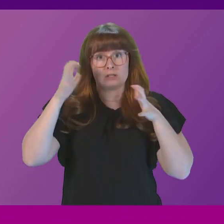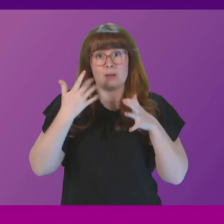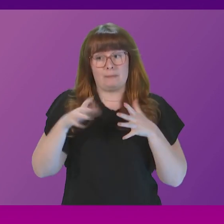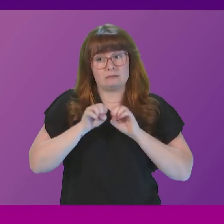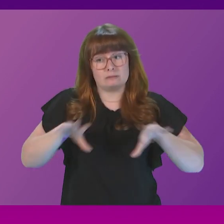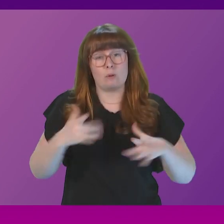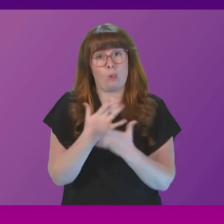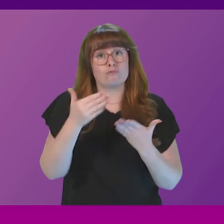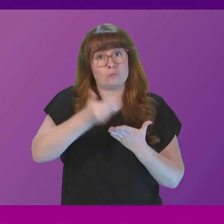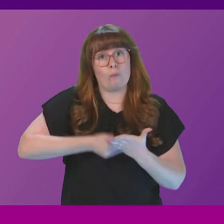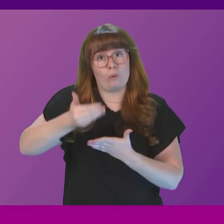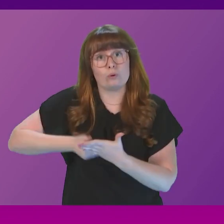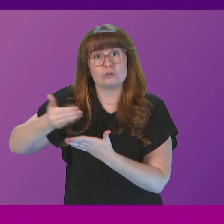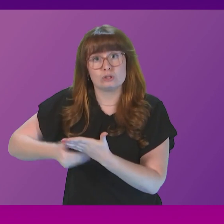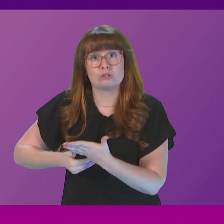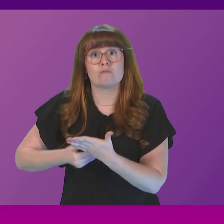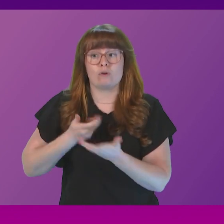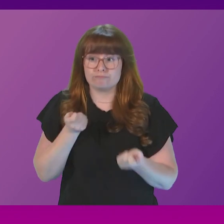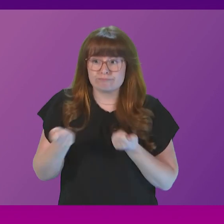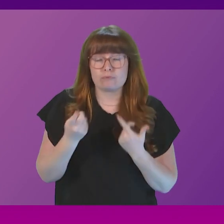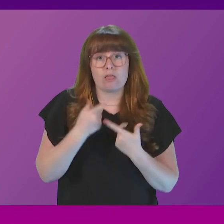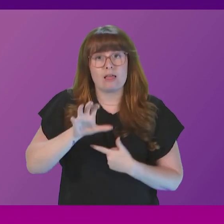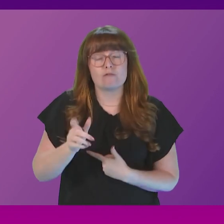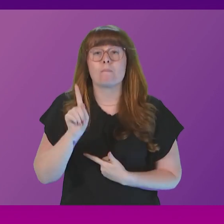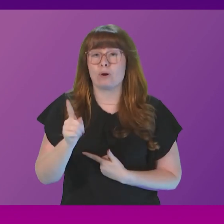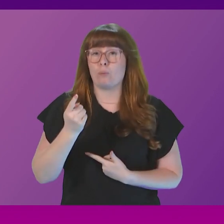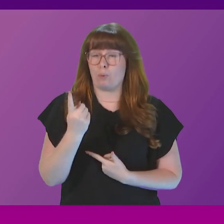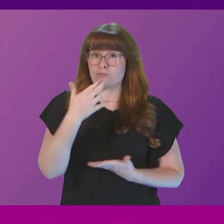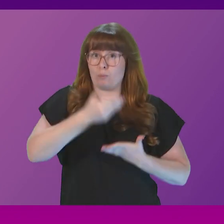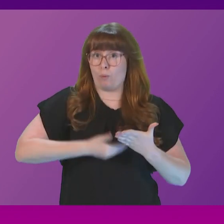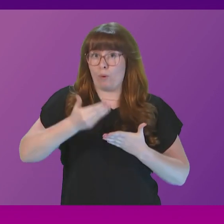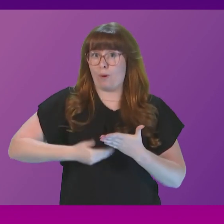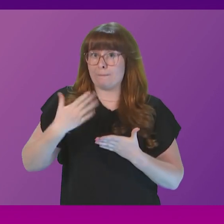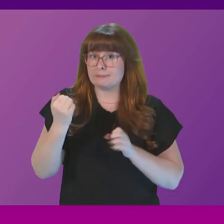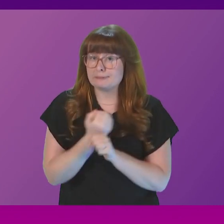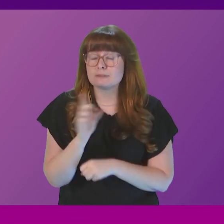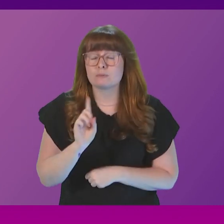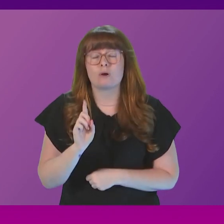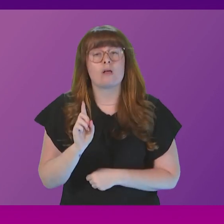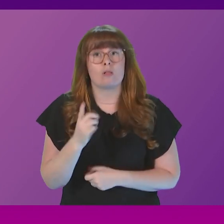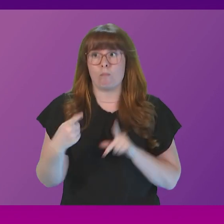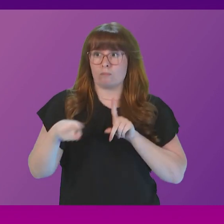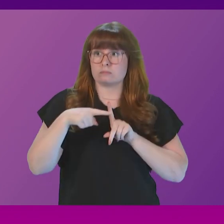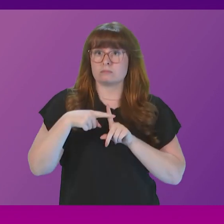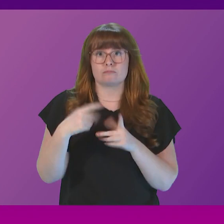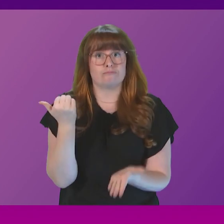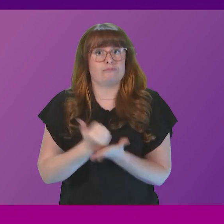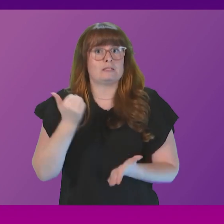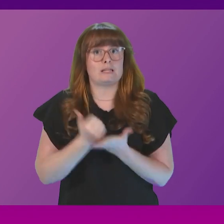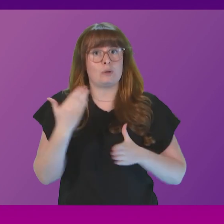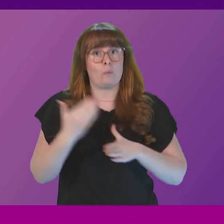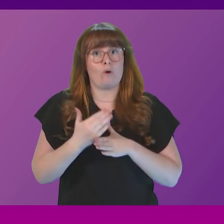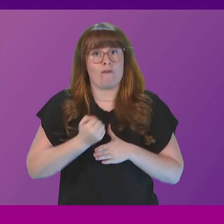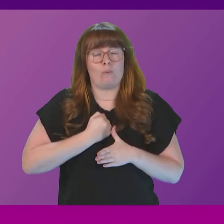number of reports with regards to rural and other areas, but one of the reports we did was on the excellent positive work of our